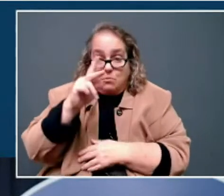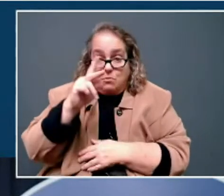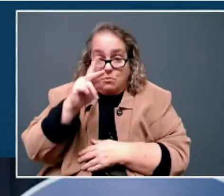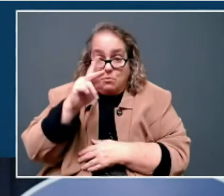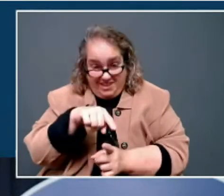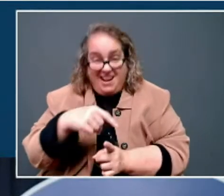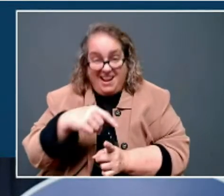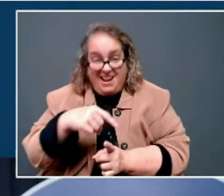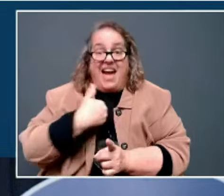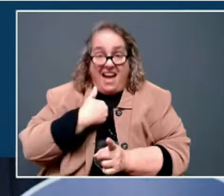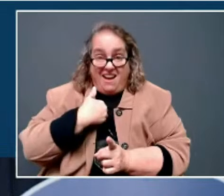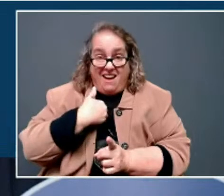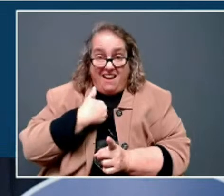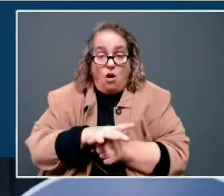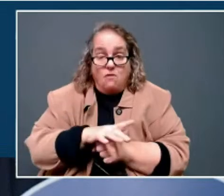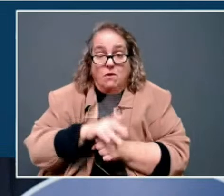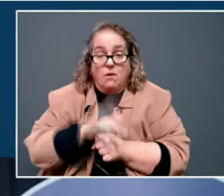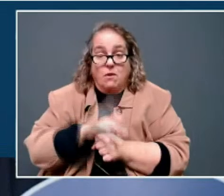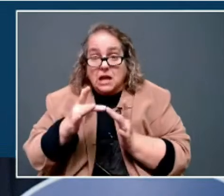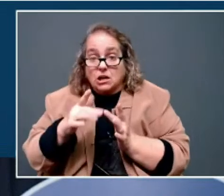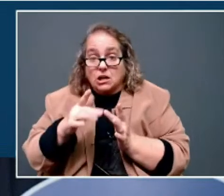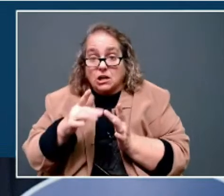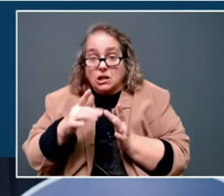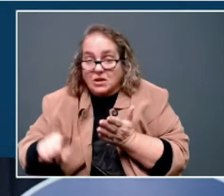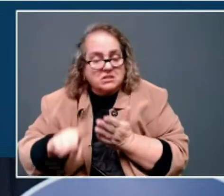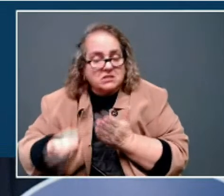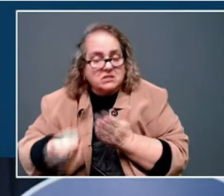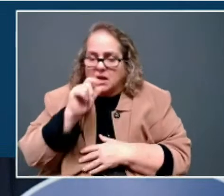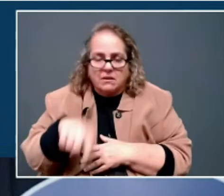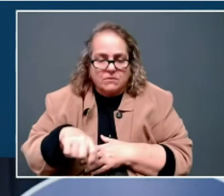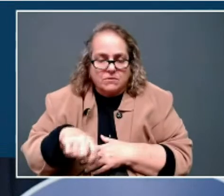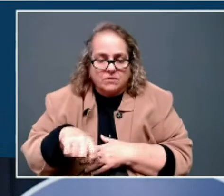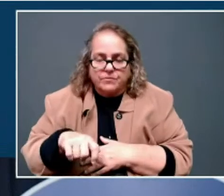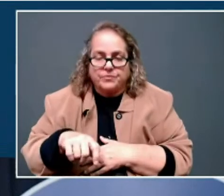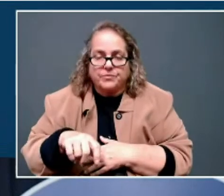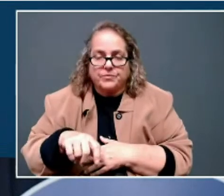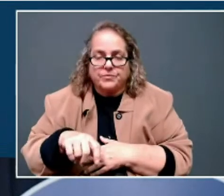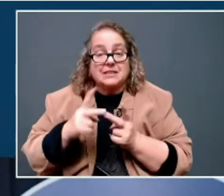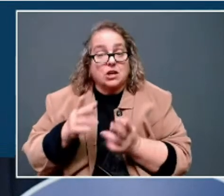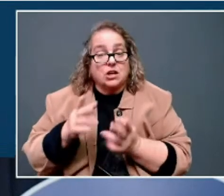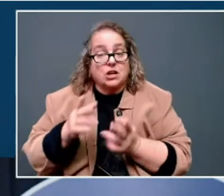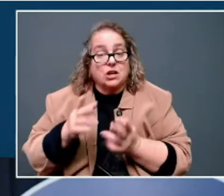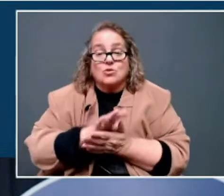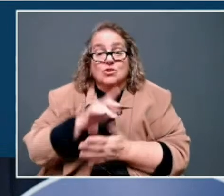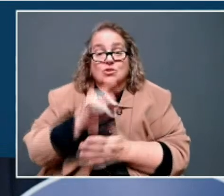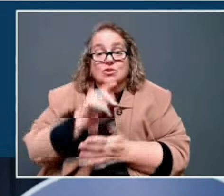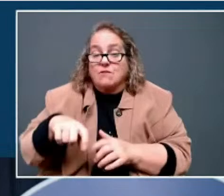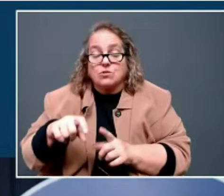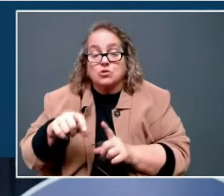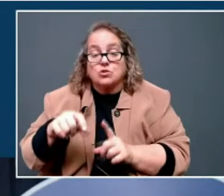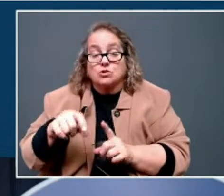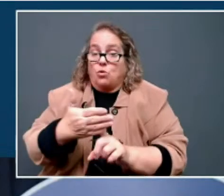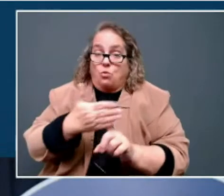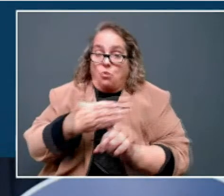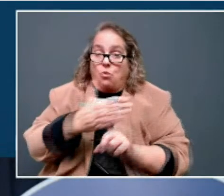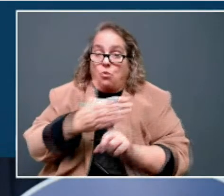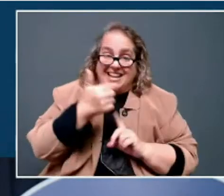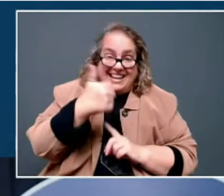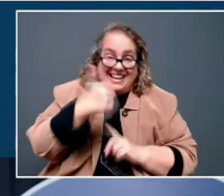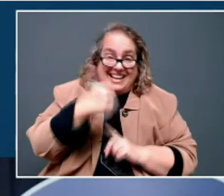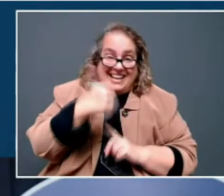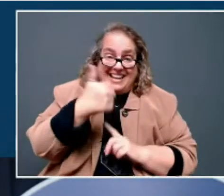at the school. Second, a school does not have to quarantine any of the students or staff in the school